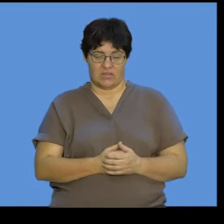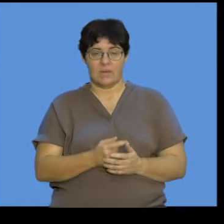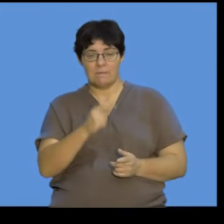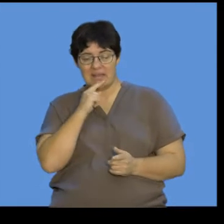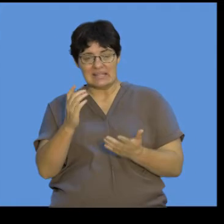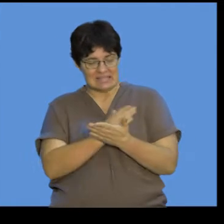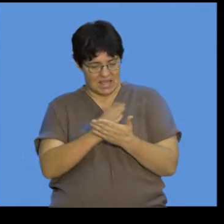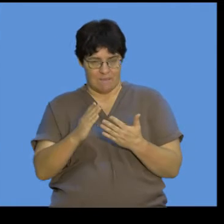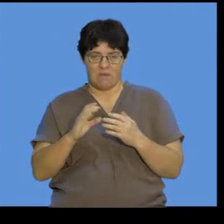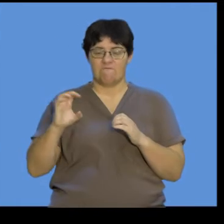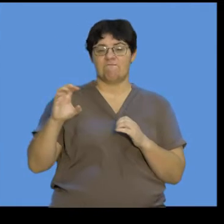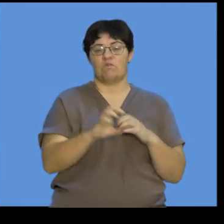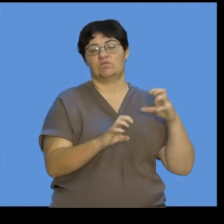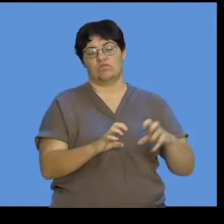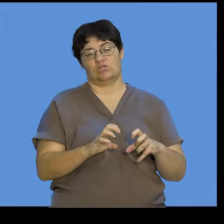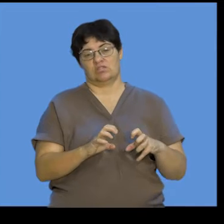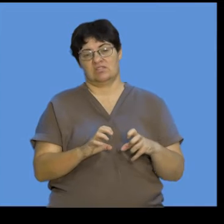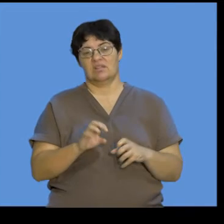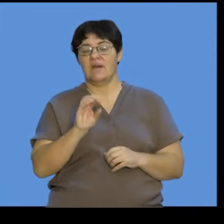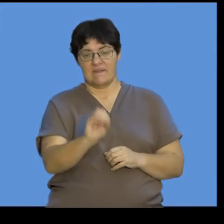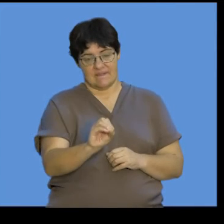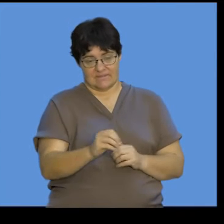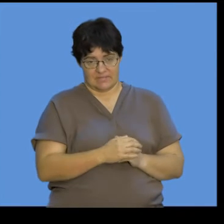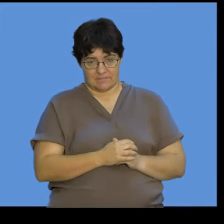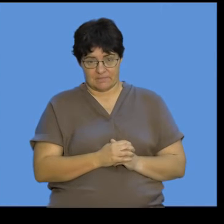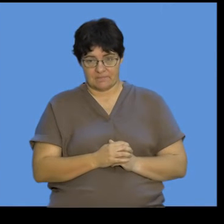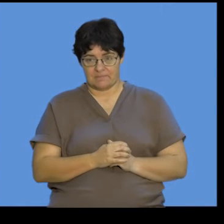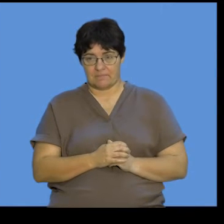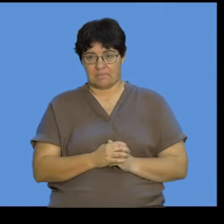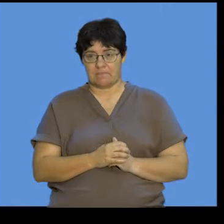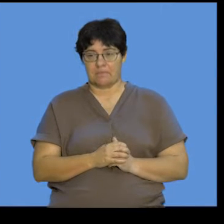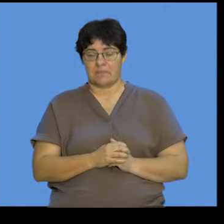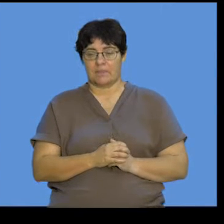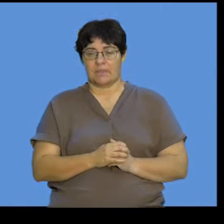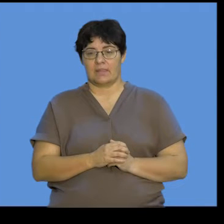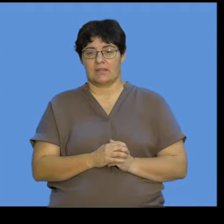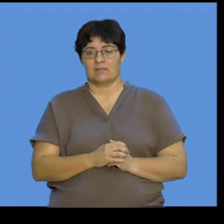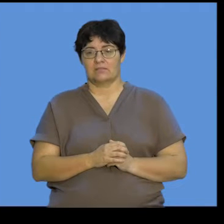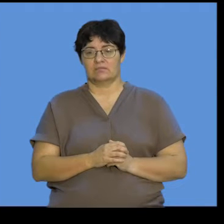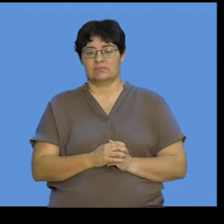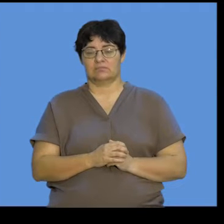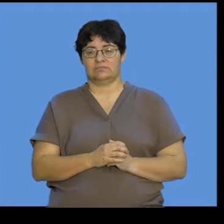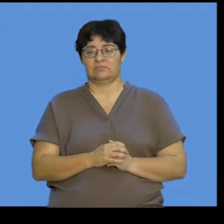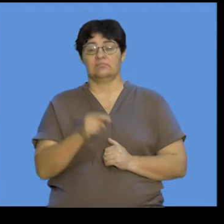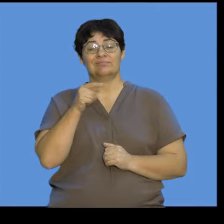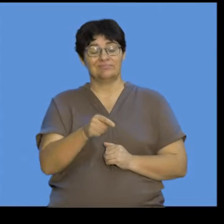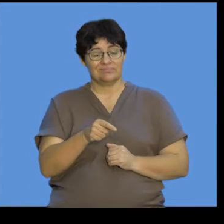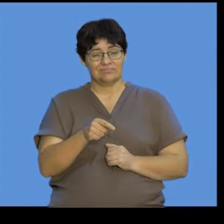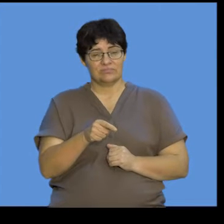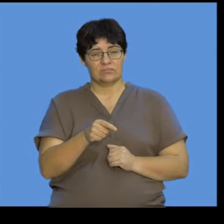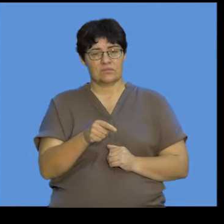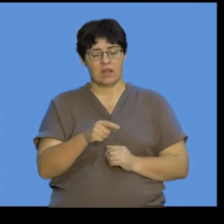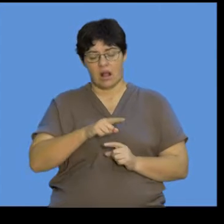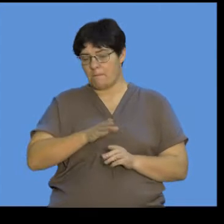actually keep these particles together, right? Okay, and when it comes to the random movement, there